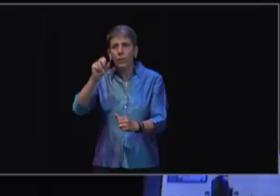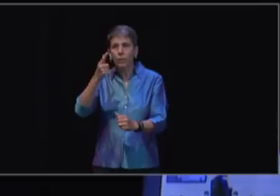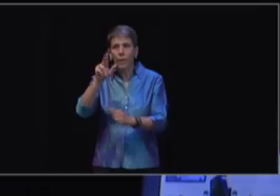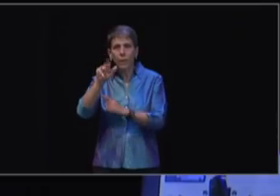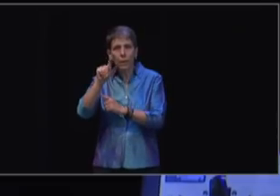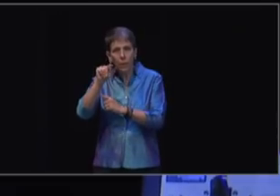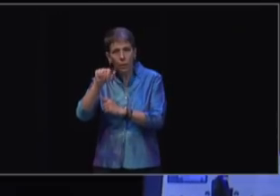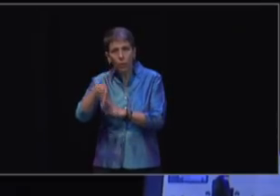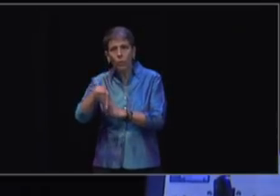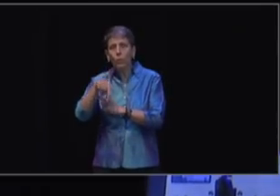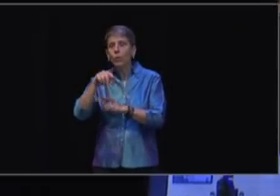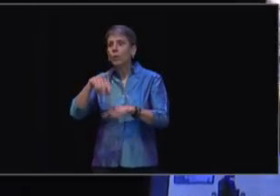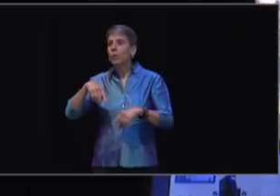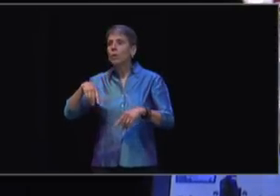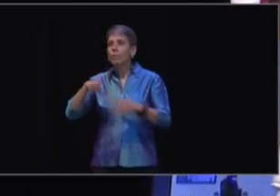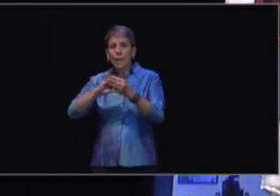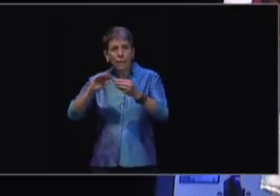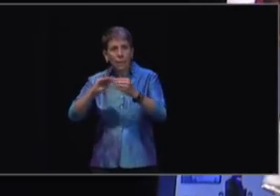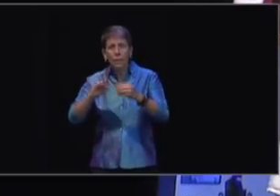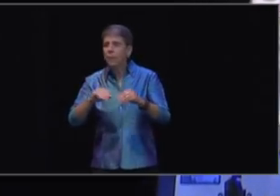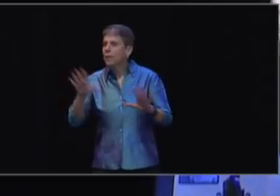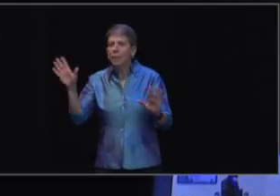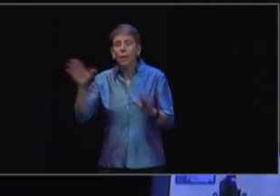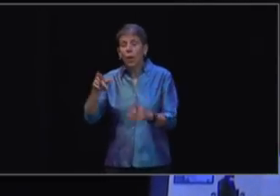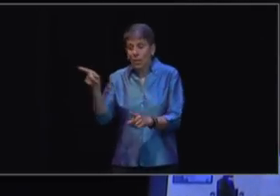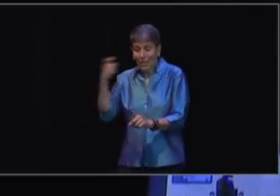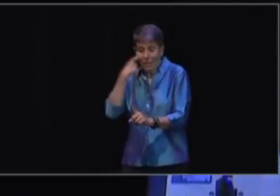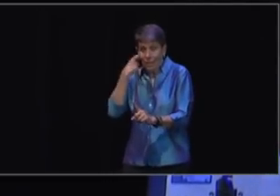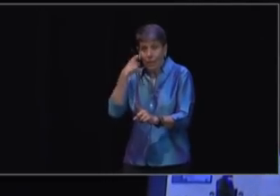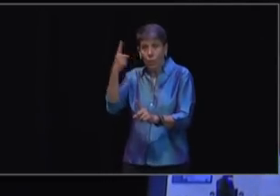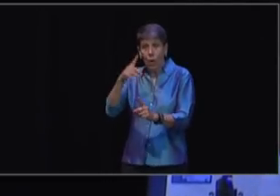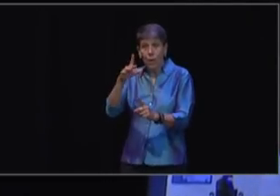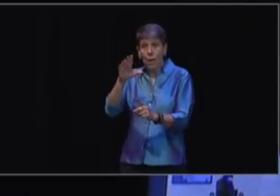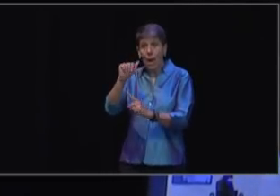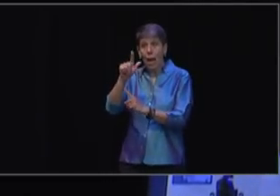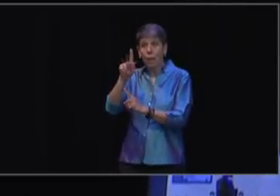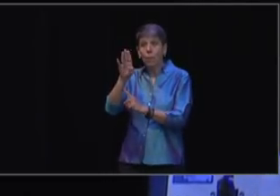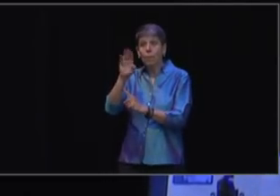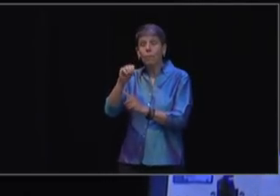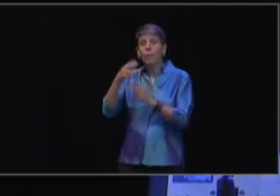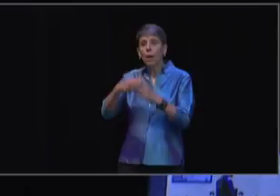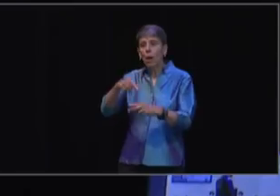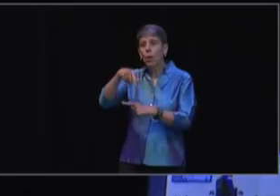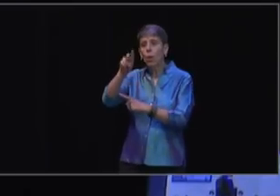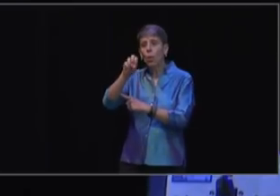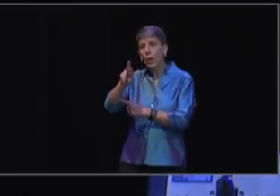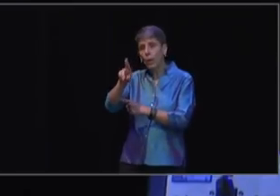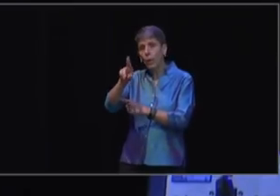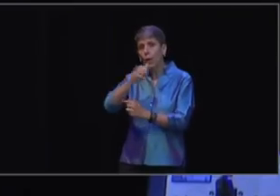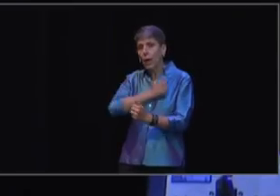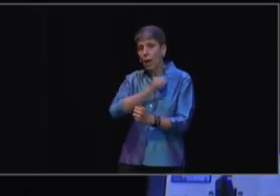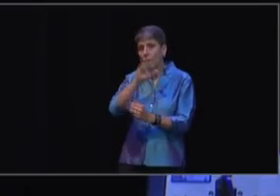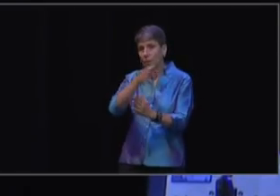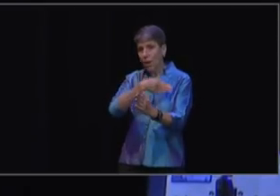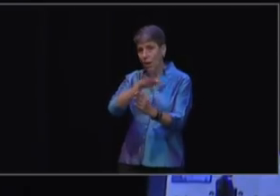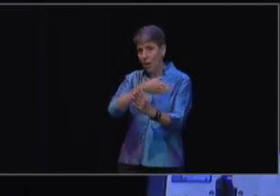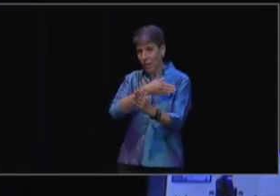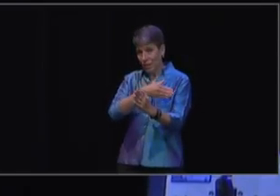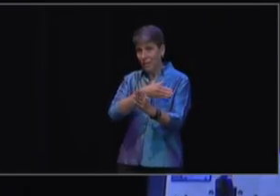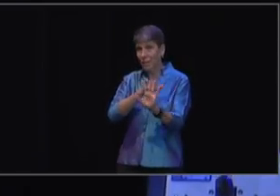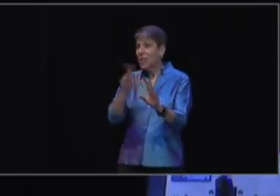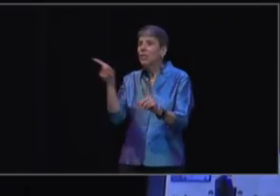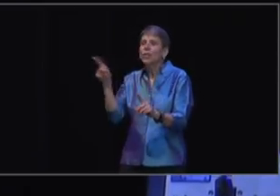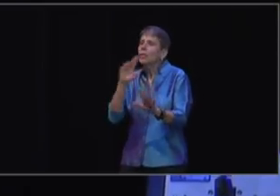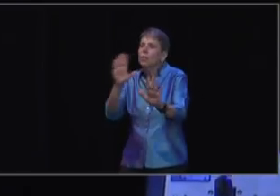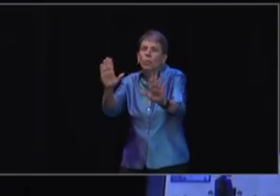messages. Bee also recently released an album called Queer Love Songs. She's amazing, and I want you